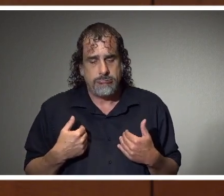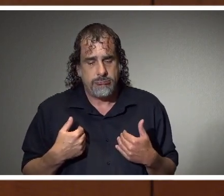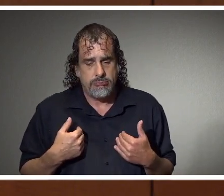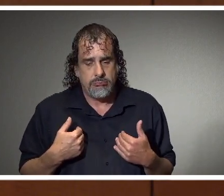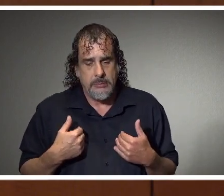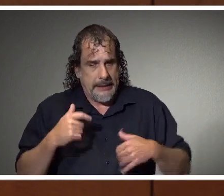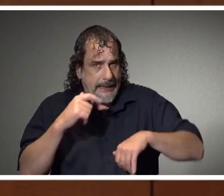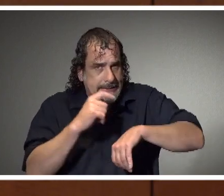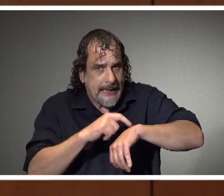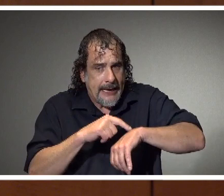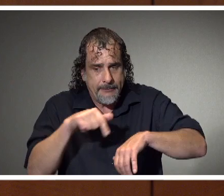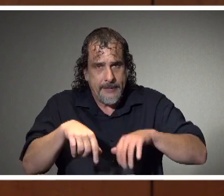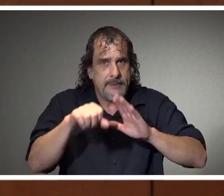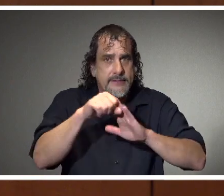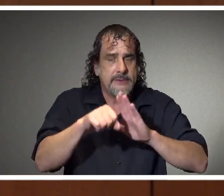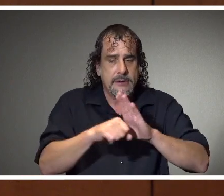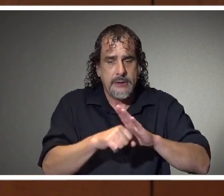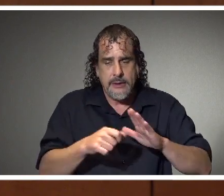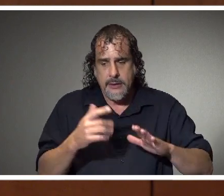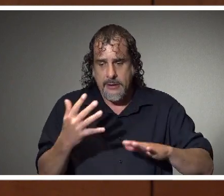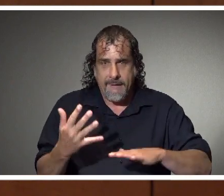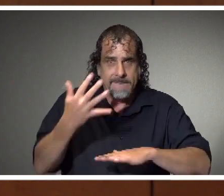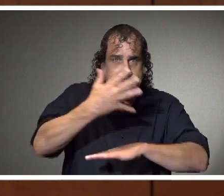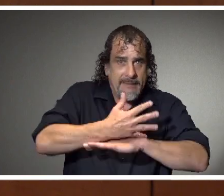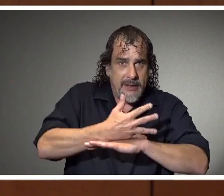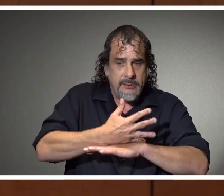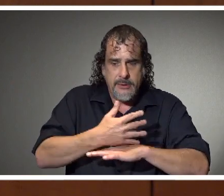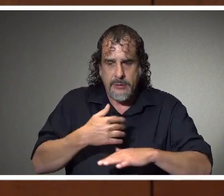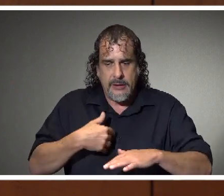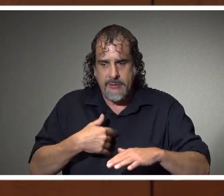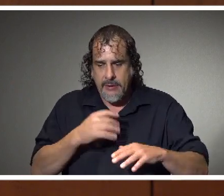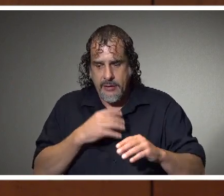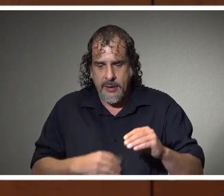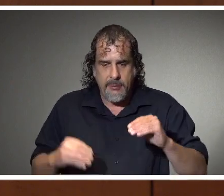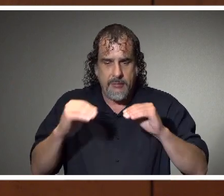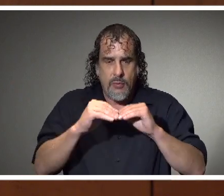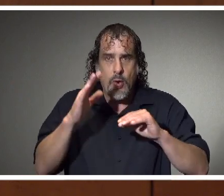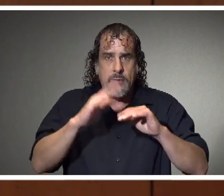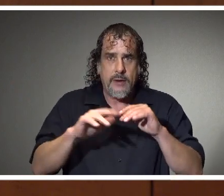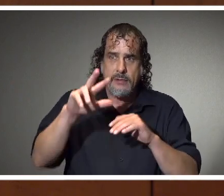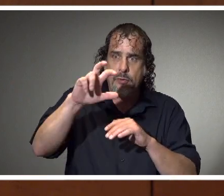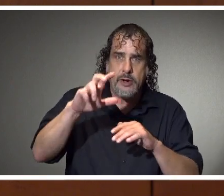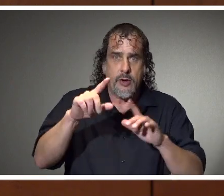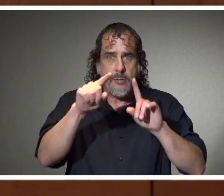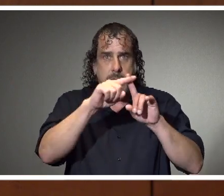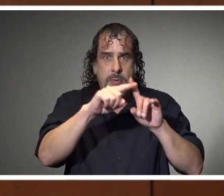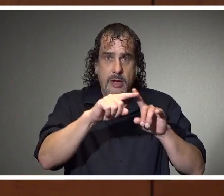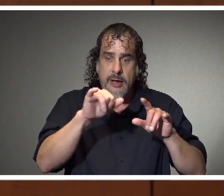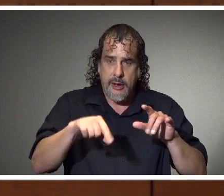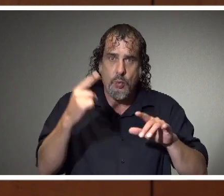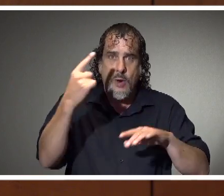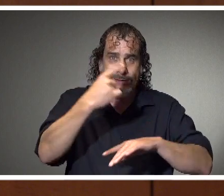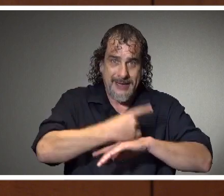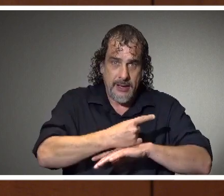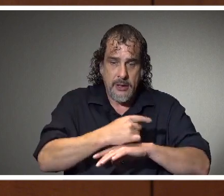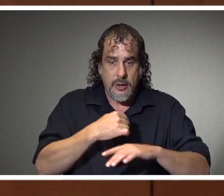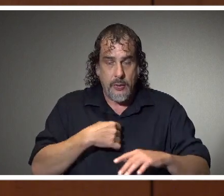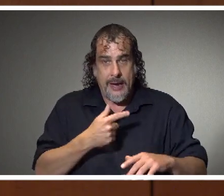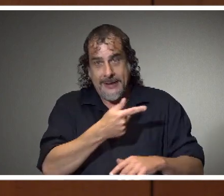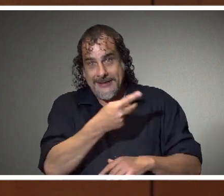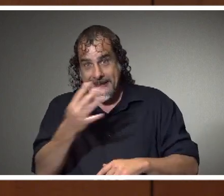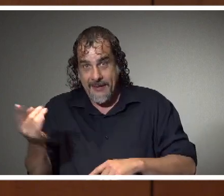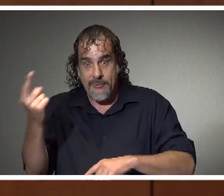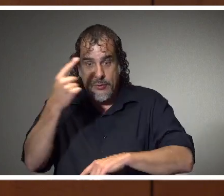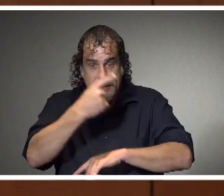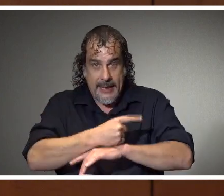of time in our state where over the last 5 days we have not had more than 300 cases in any one day. That's after having several days, the 7